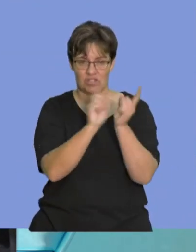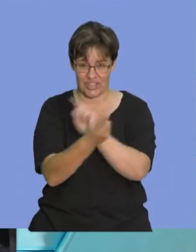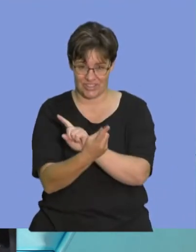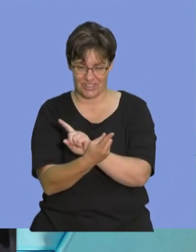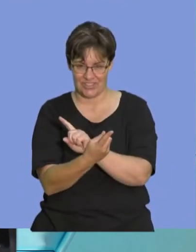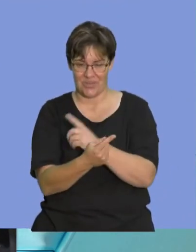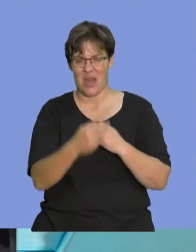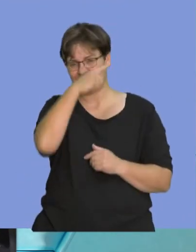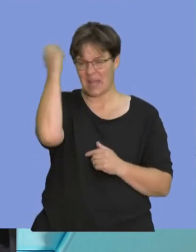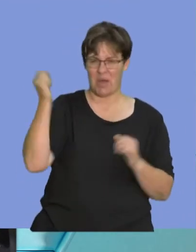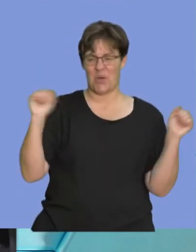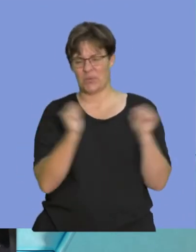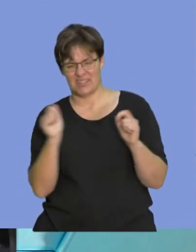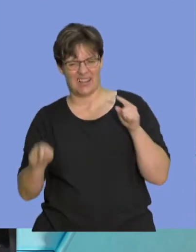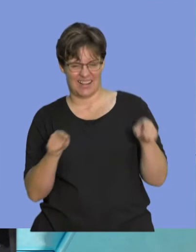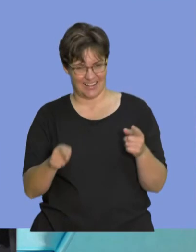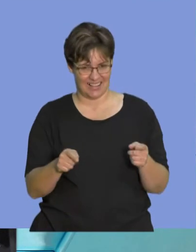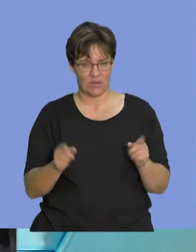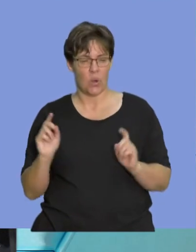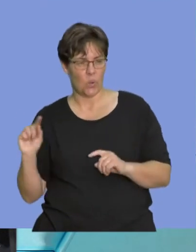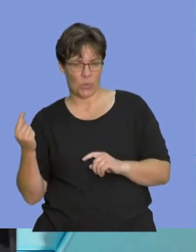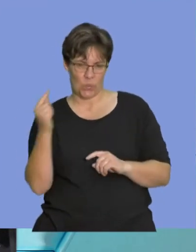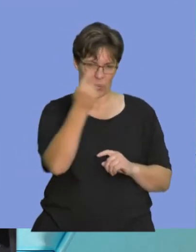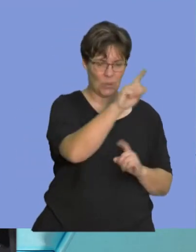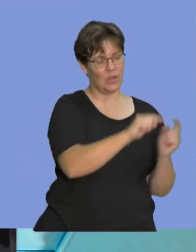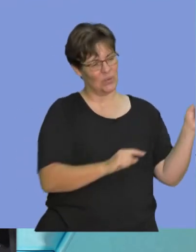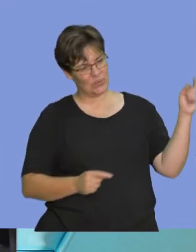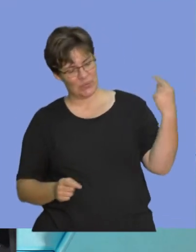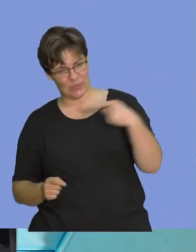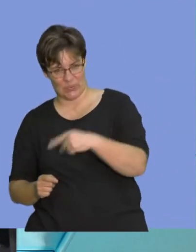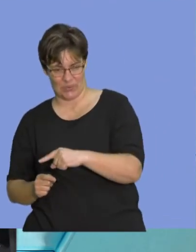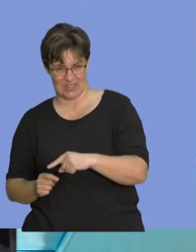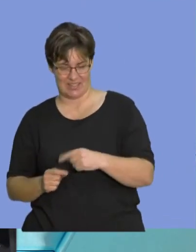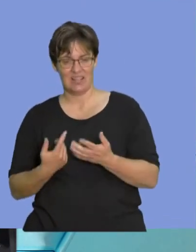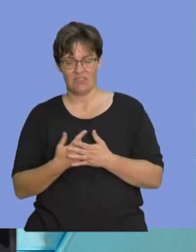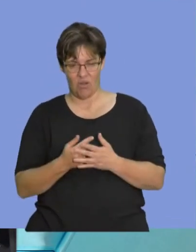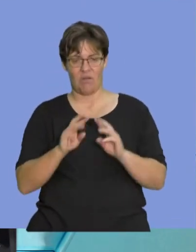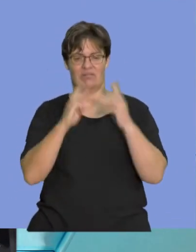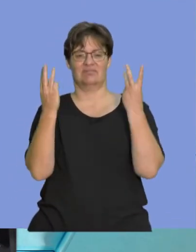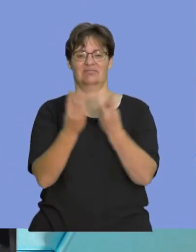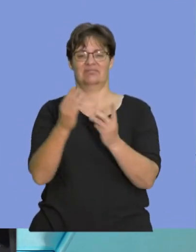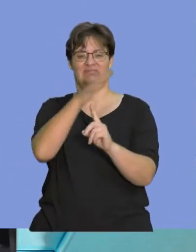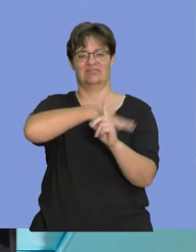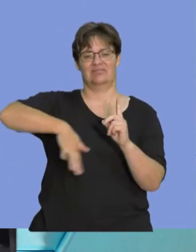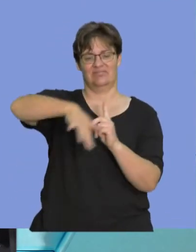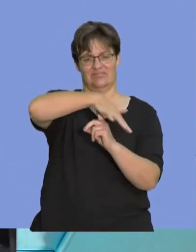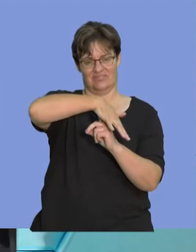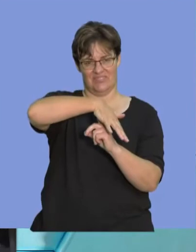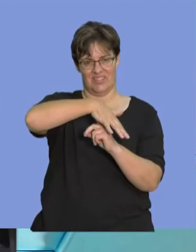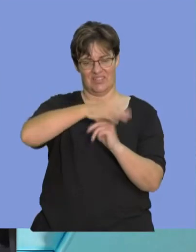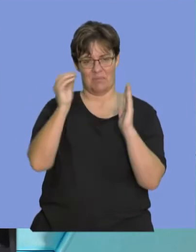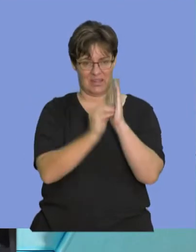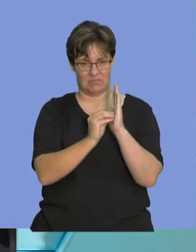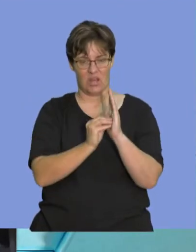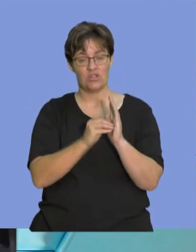maybe a change of weather because seasons change, okay? So that's one other biological significance of the Earth's magnetic field. It